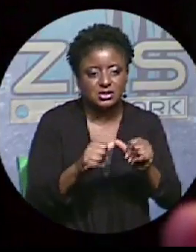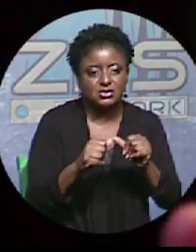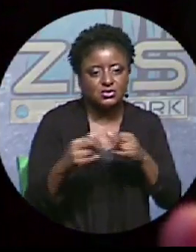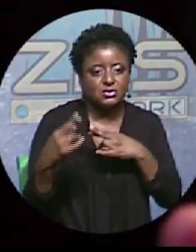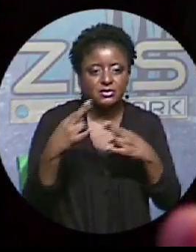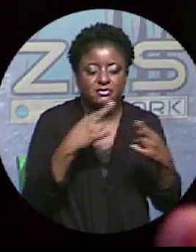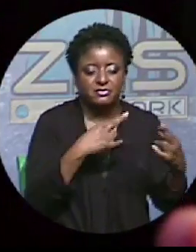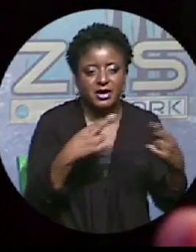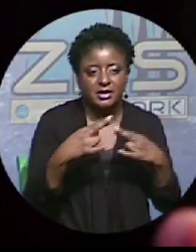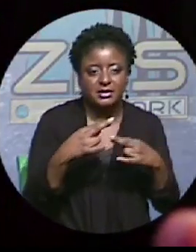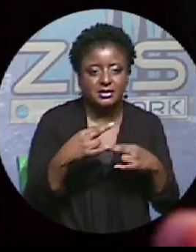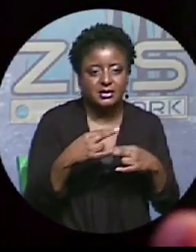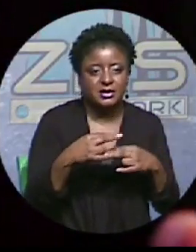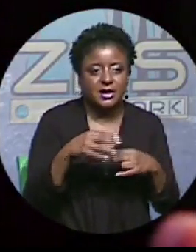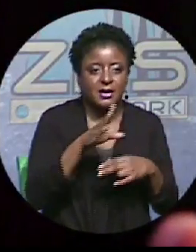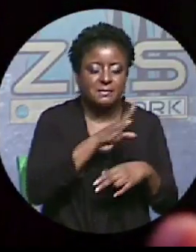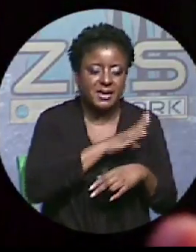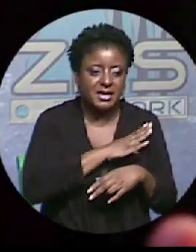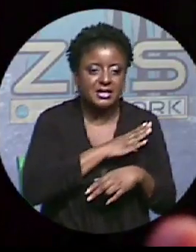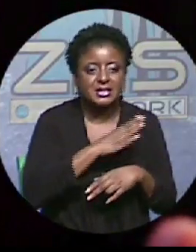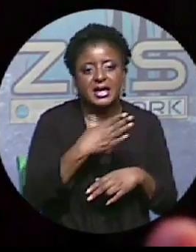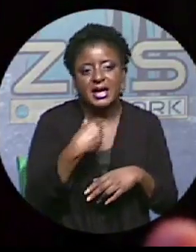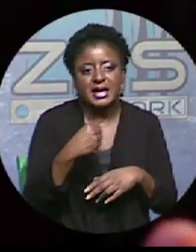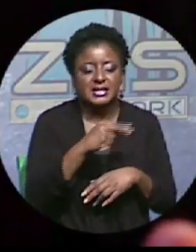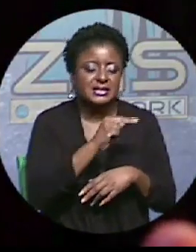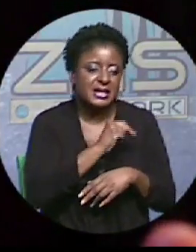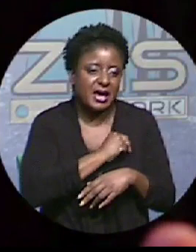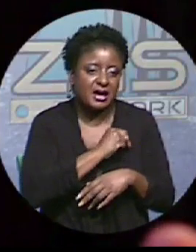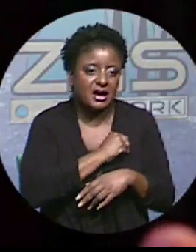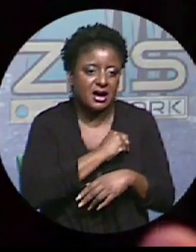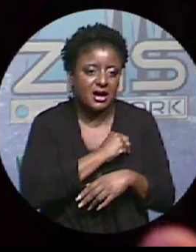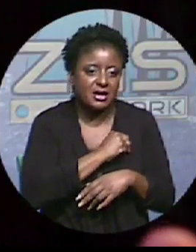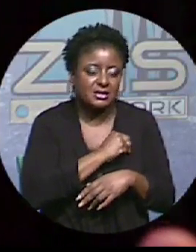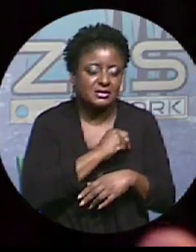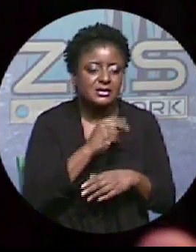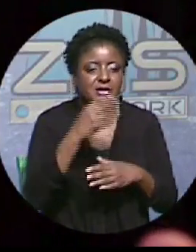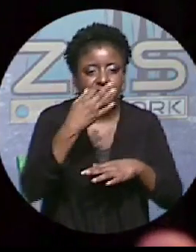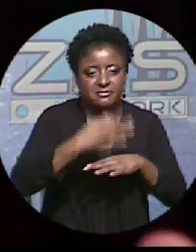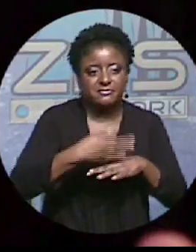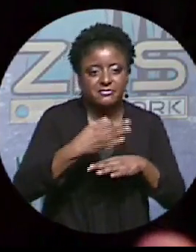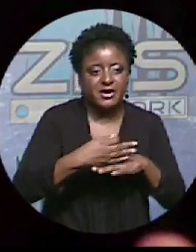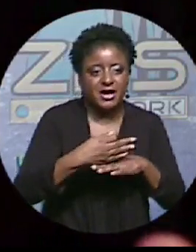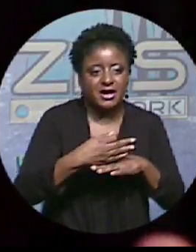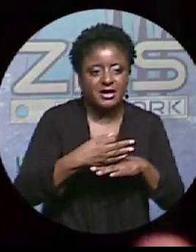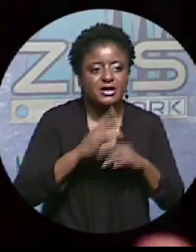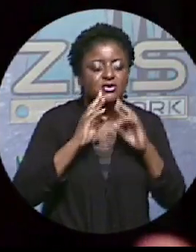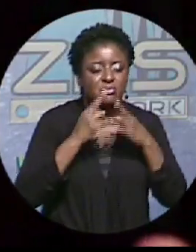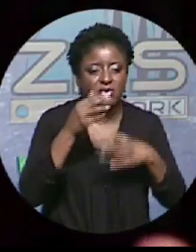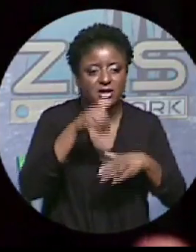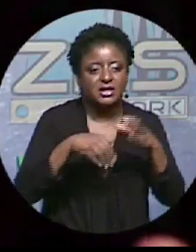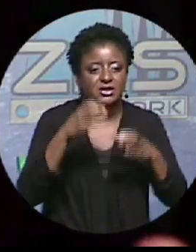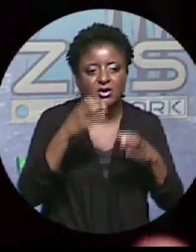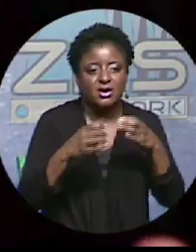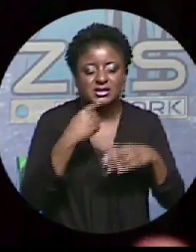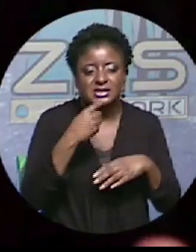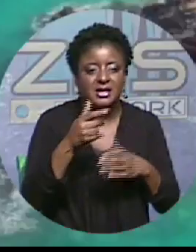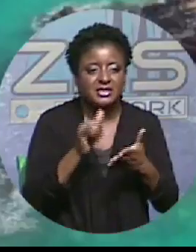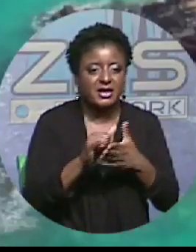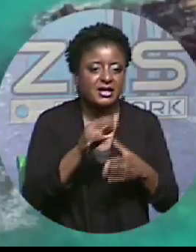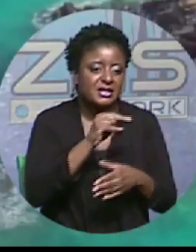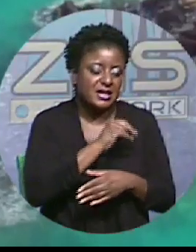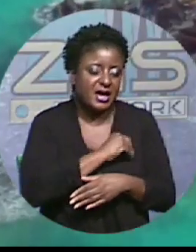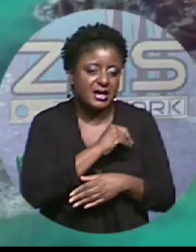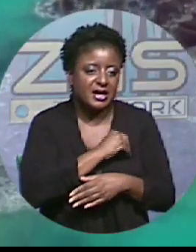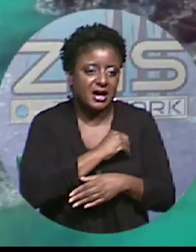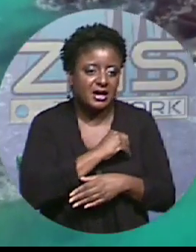in sworn affidavits accompanying a lawsuit filed in the Supreme Court on March 9th that Nygard was the mastermind behind planned hits